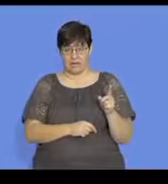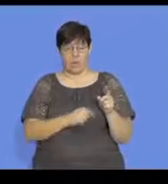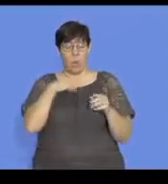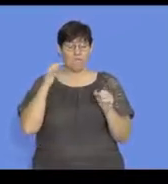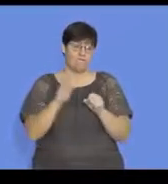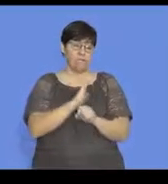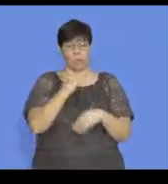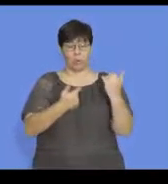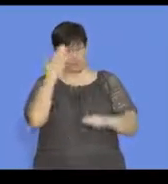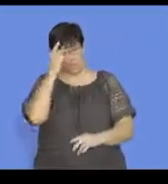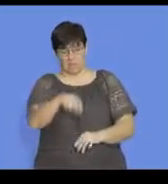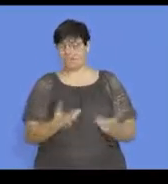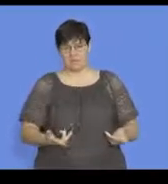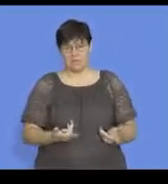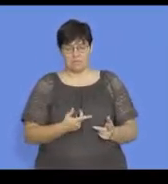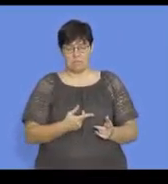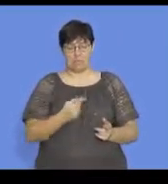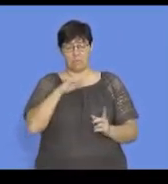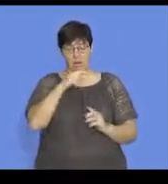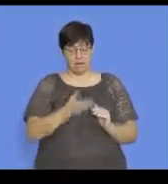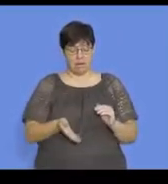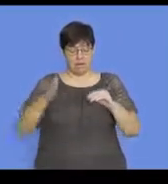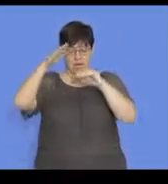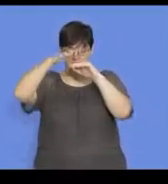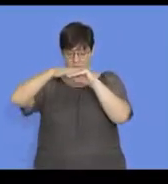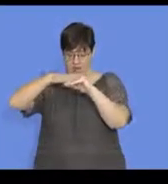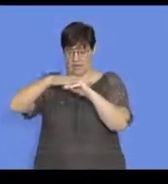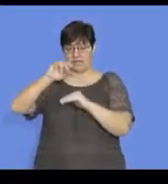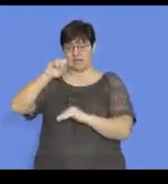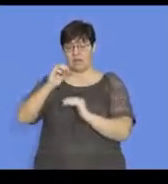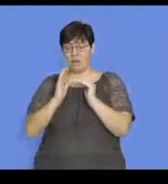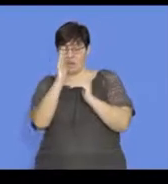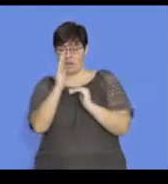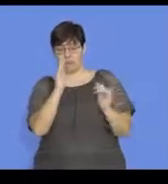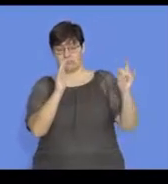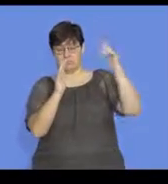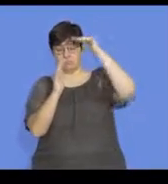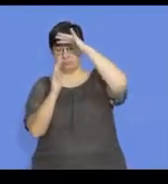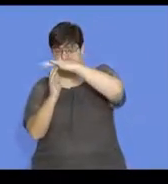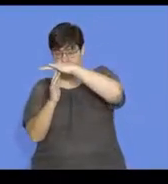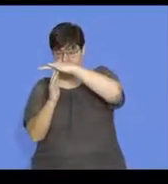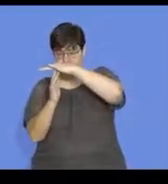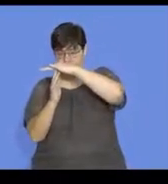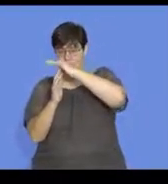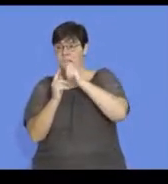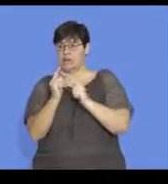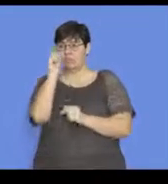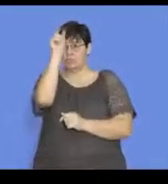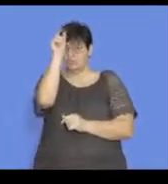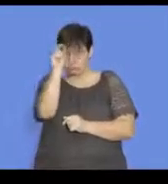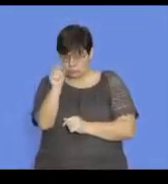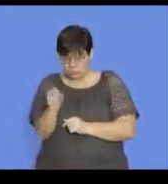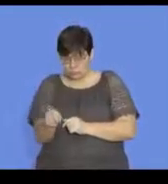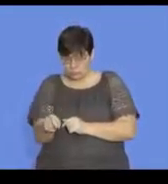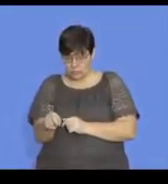The pollen lands on the stigma. Now guys, can you see this? This is a pollen tube. It needs to